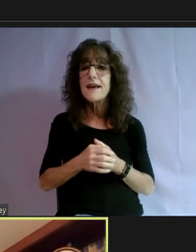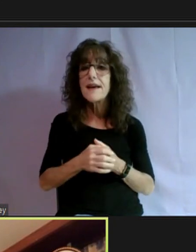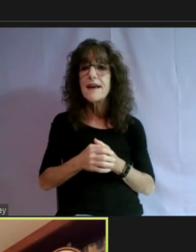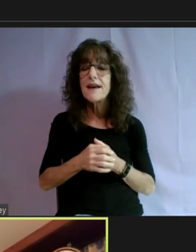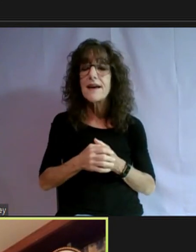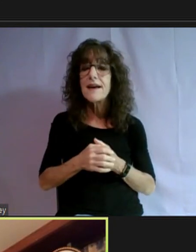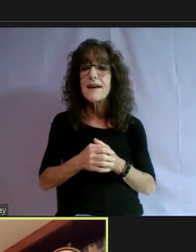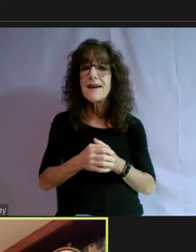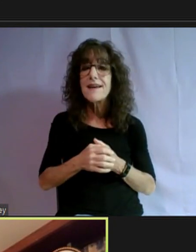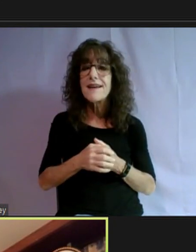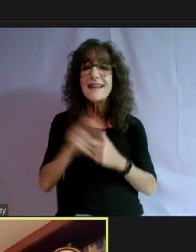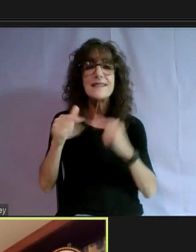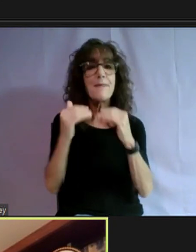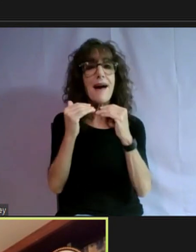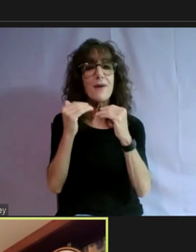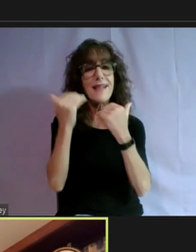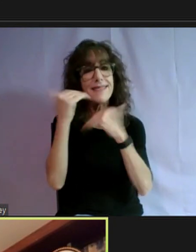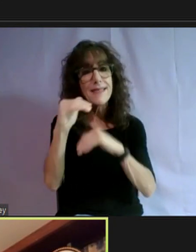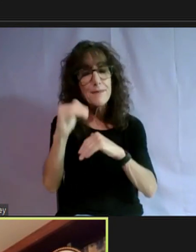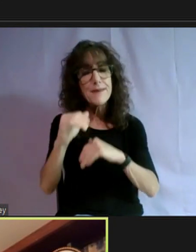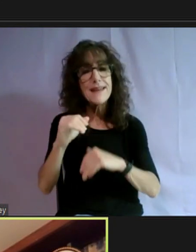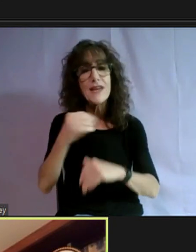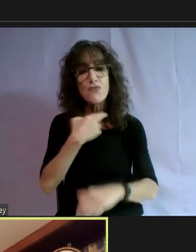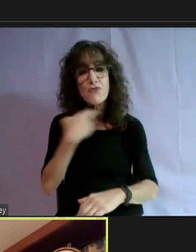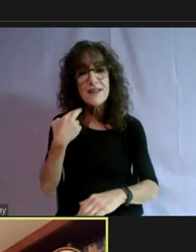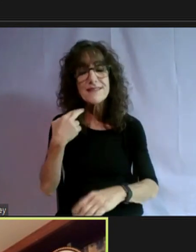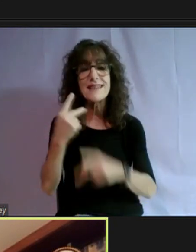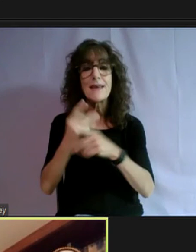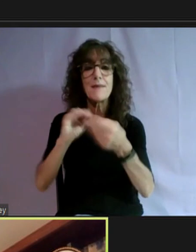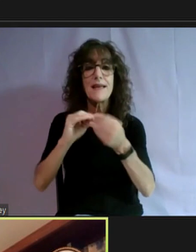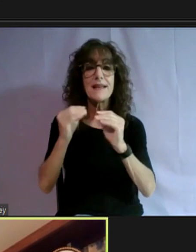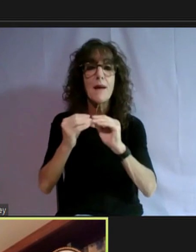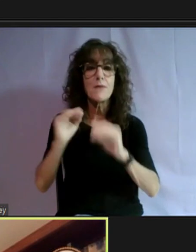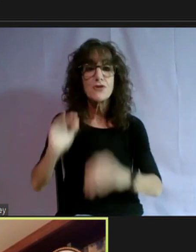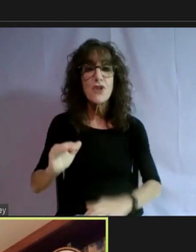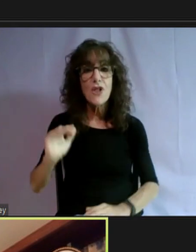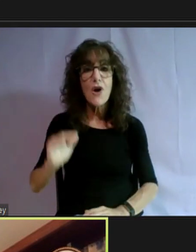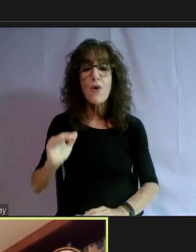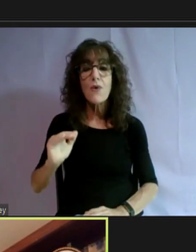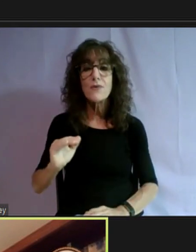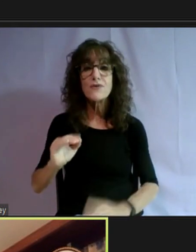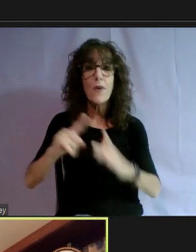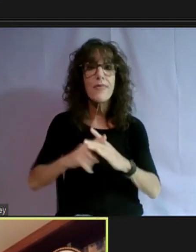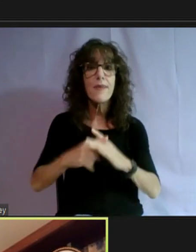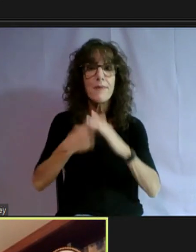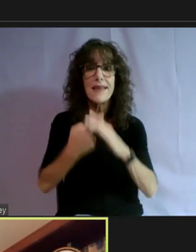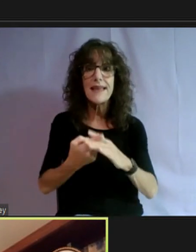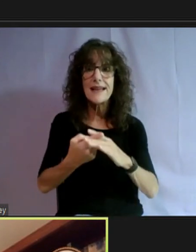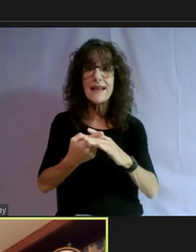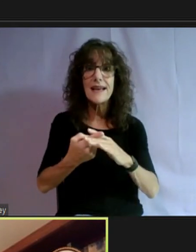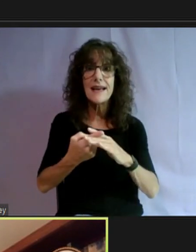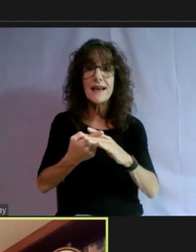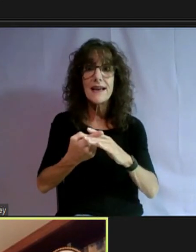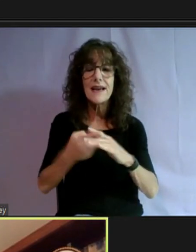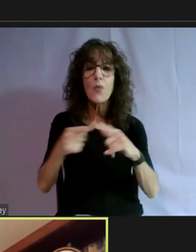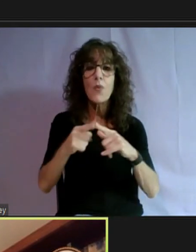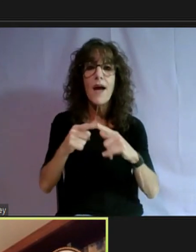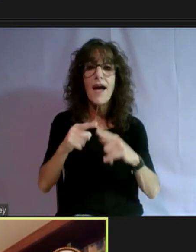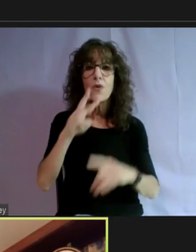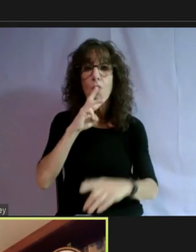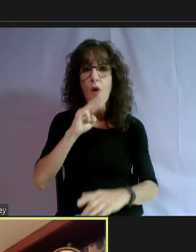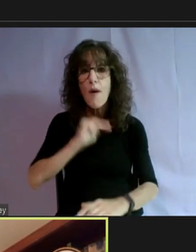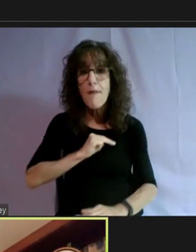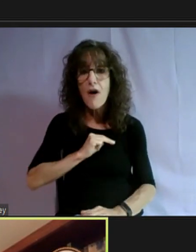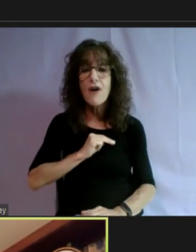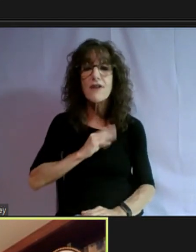it's about limiting risk and keeping the numbers low. And so in the beginning, when Walmart and the big box